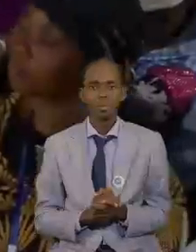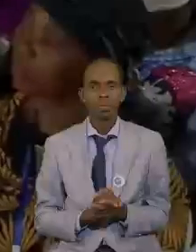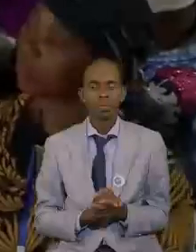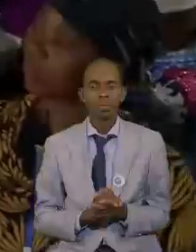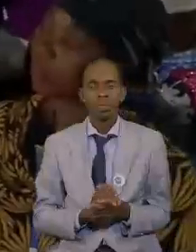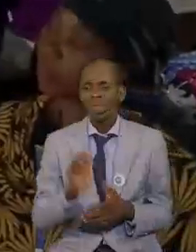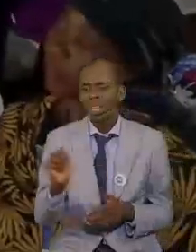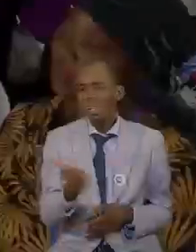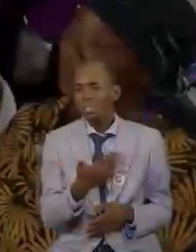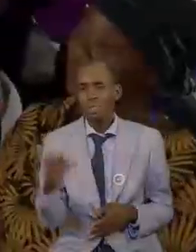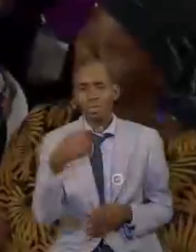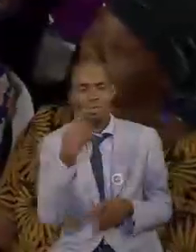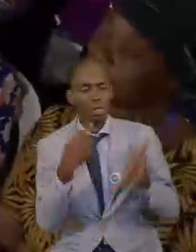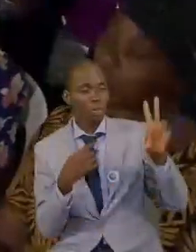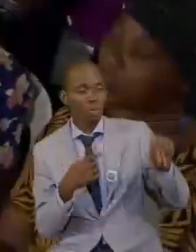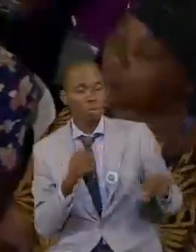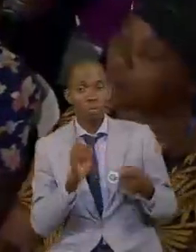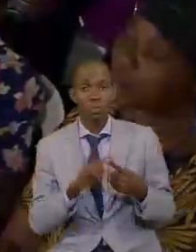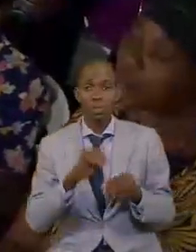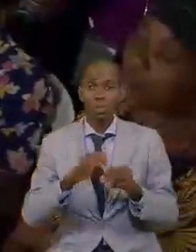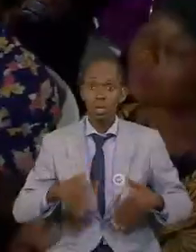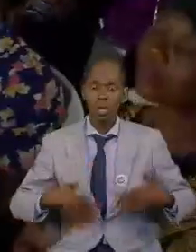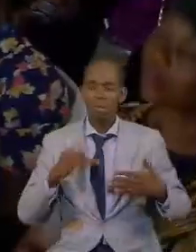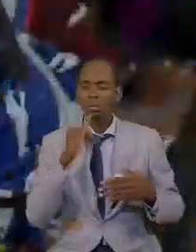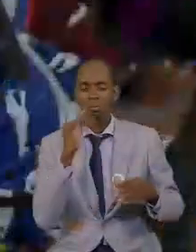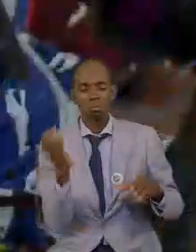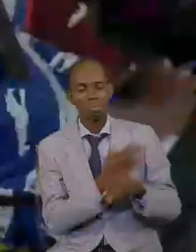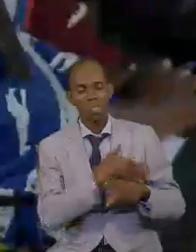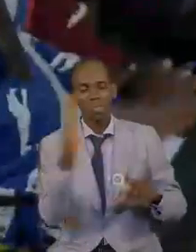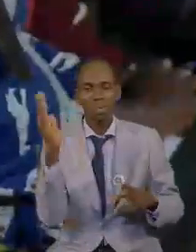Anything you say no to in your life, it's gone.